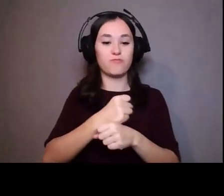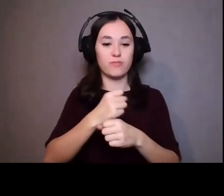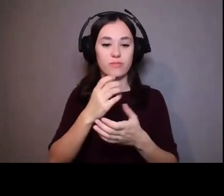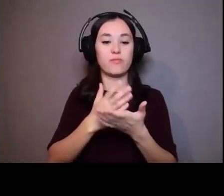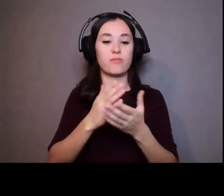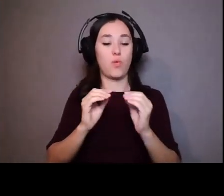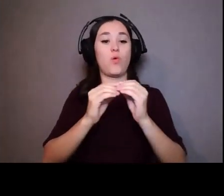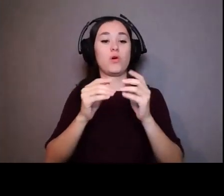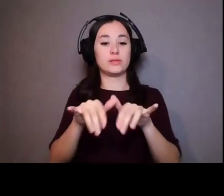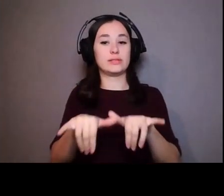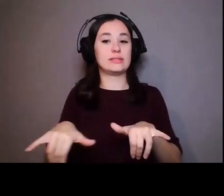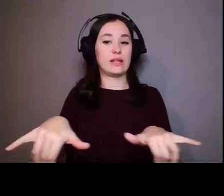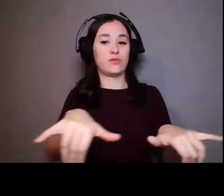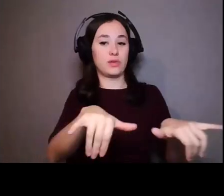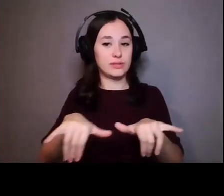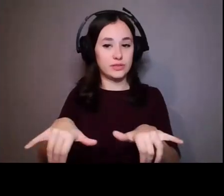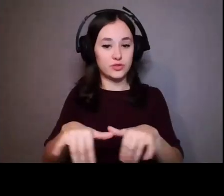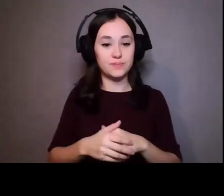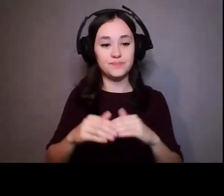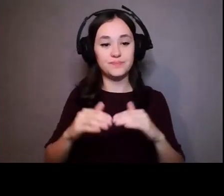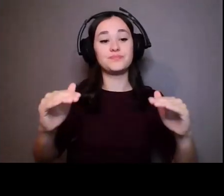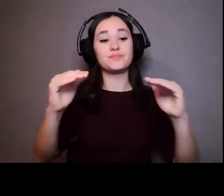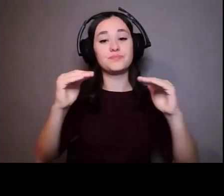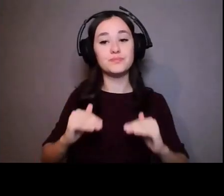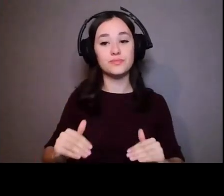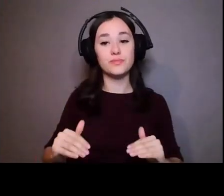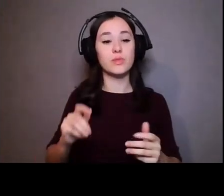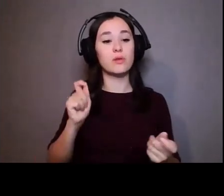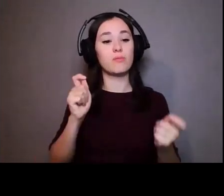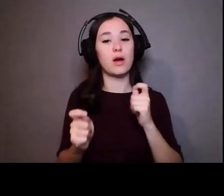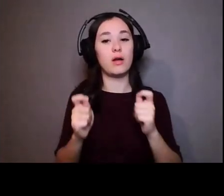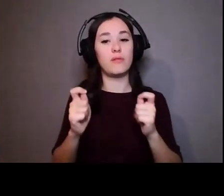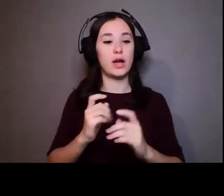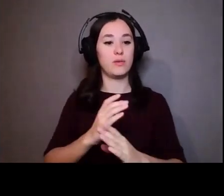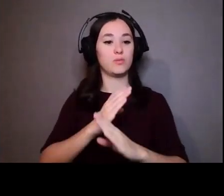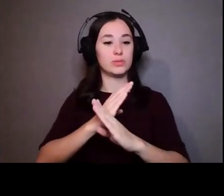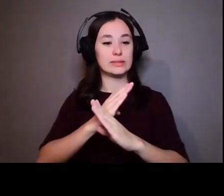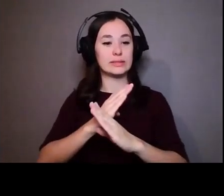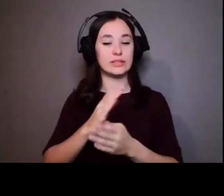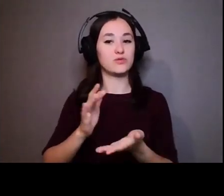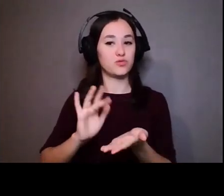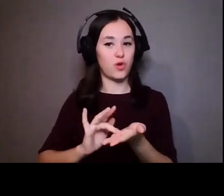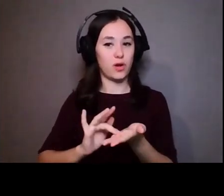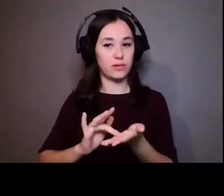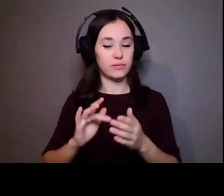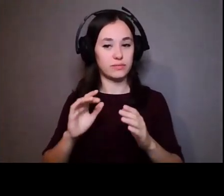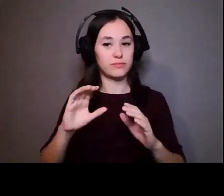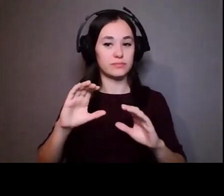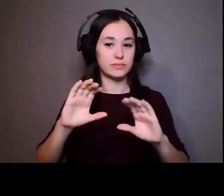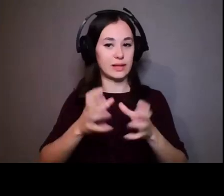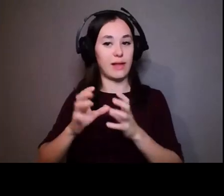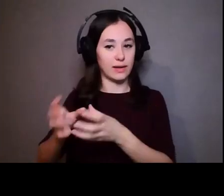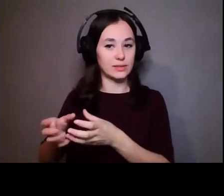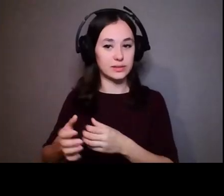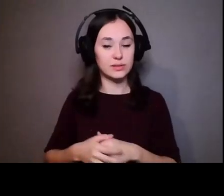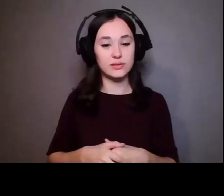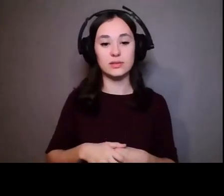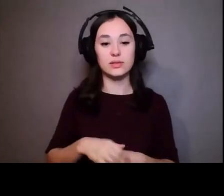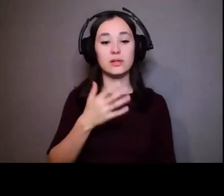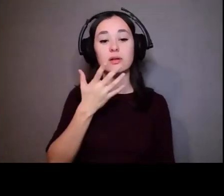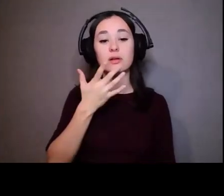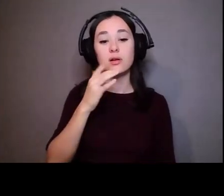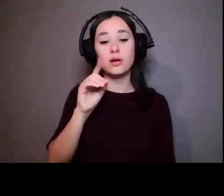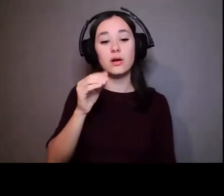around modifying protected drug classes. The idea here would be that Colorado would implement responsible utilization